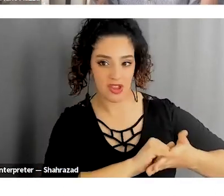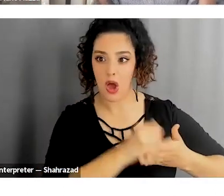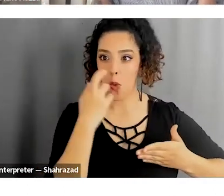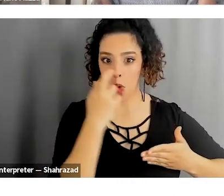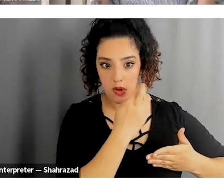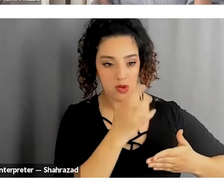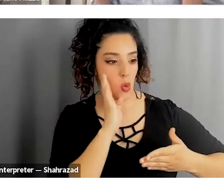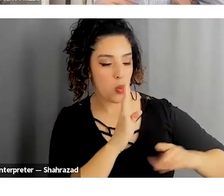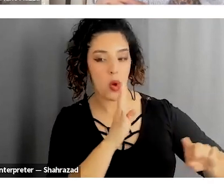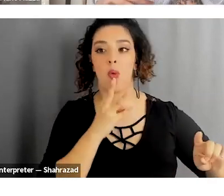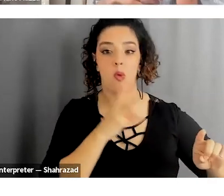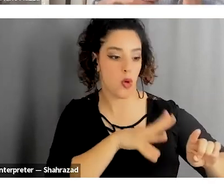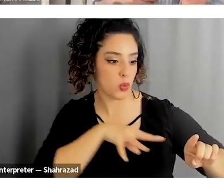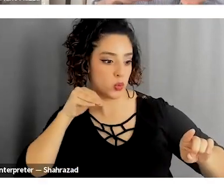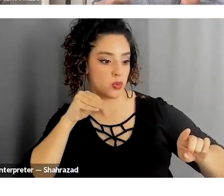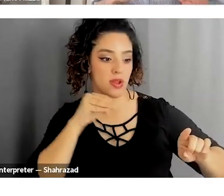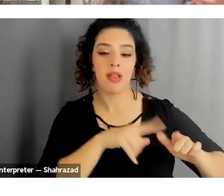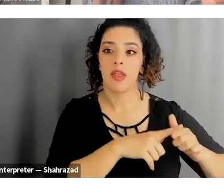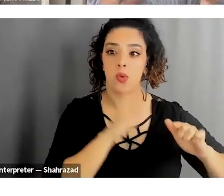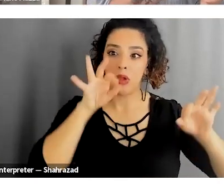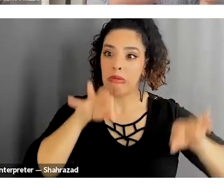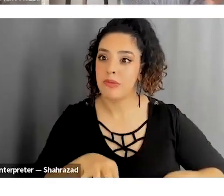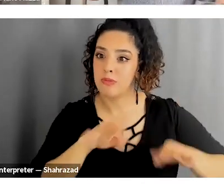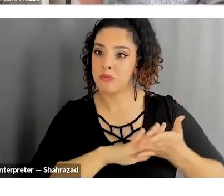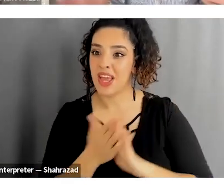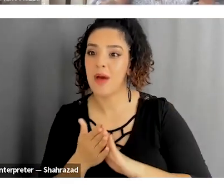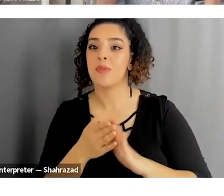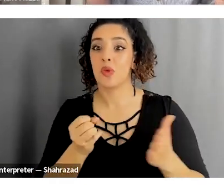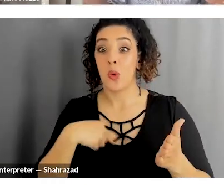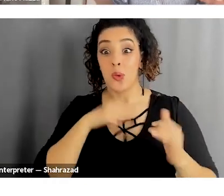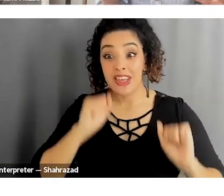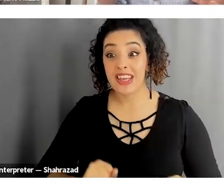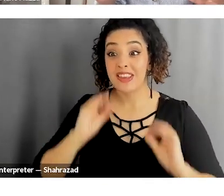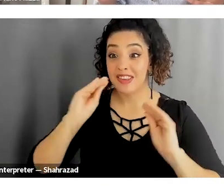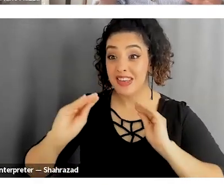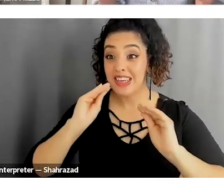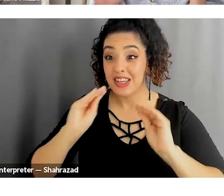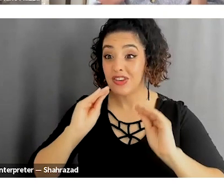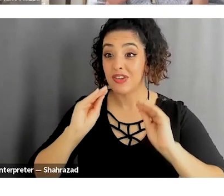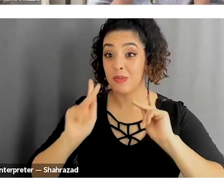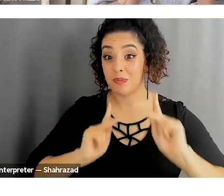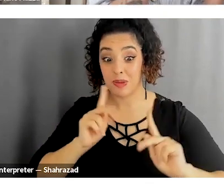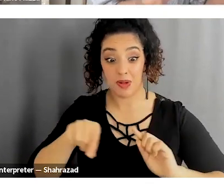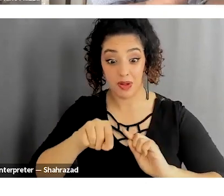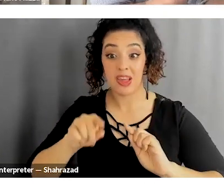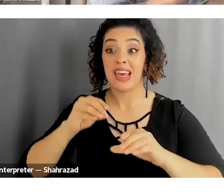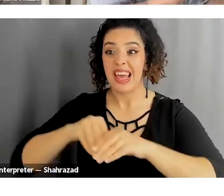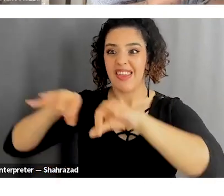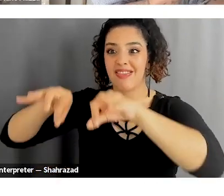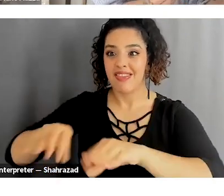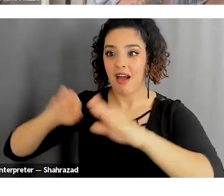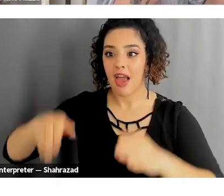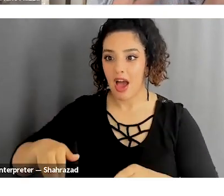different kind of factory, right? It's like we can teach people within the dye house framework, right? But not in like the